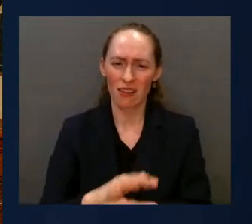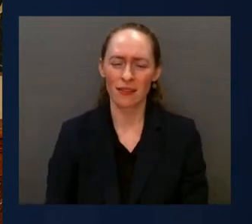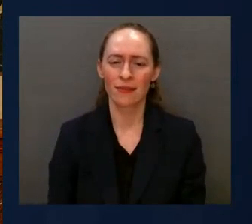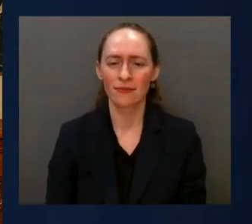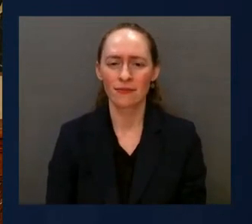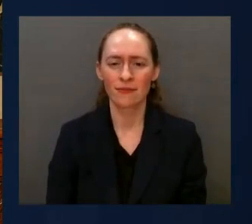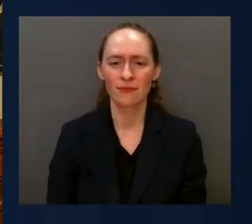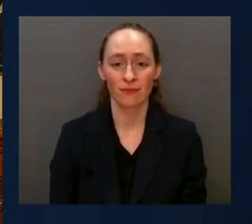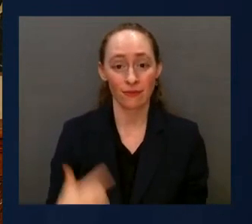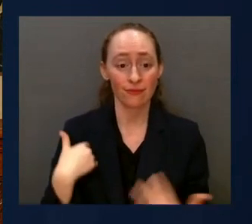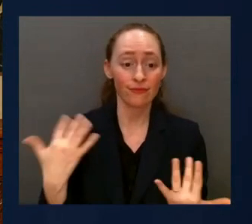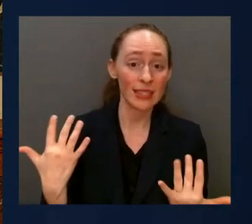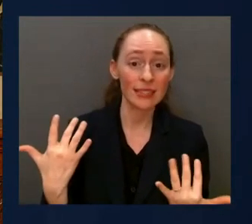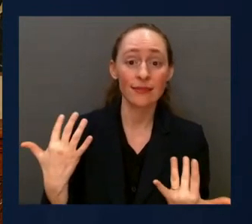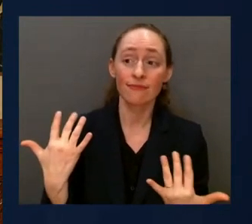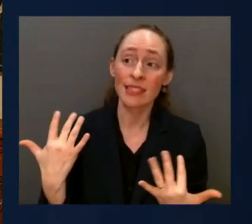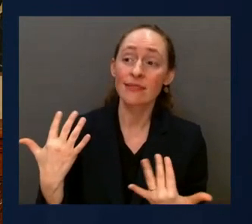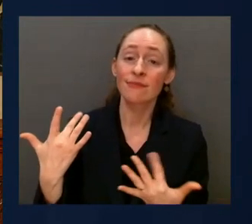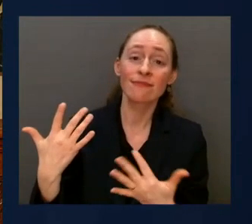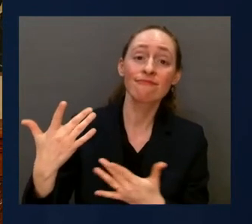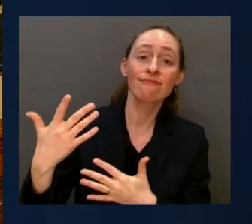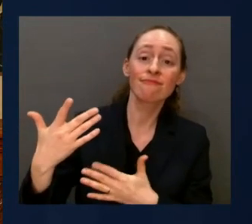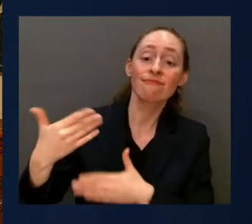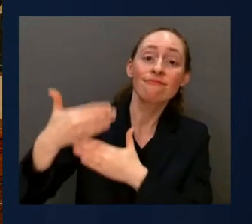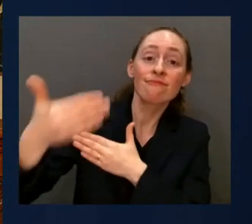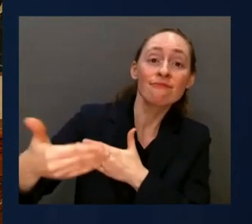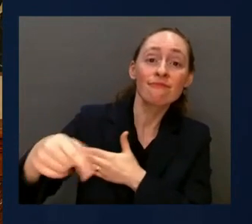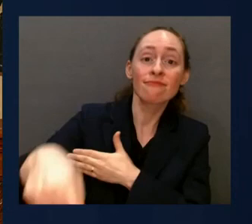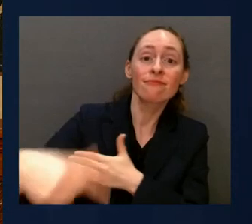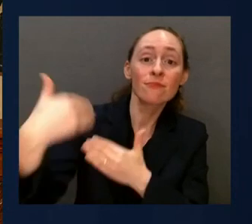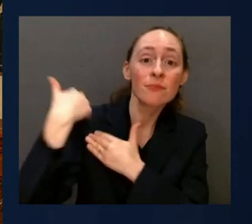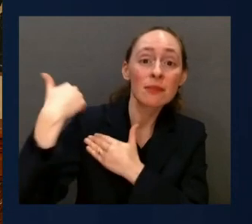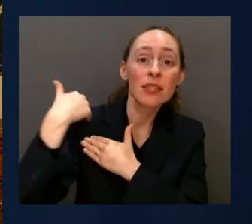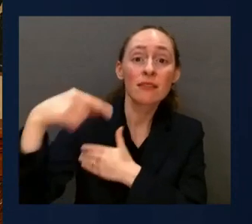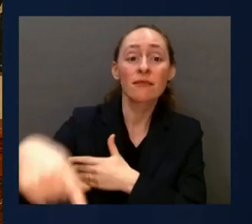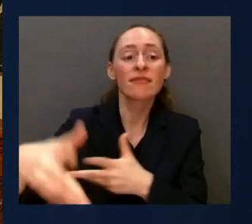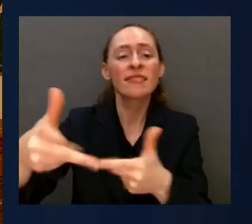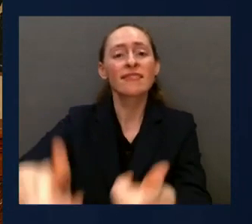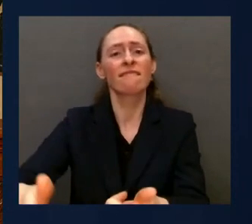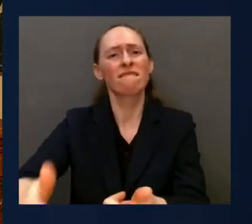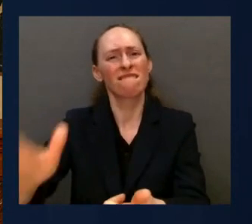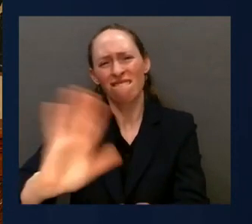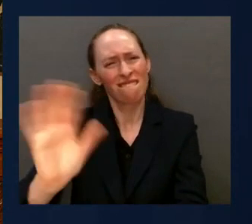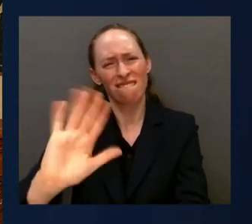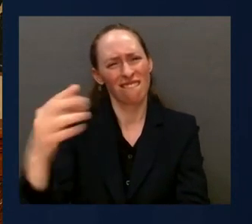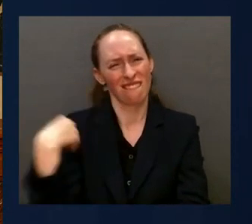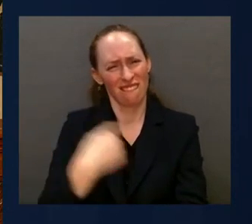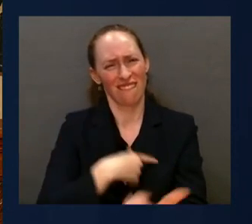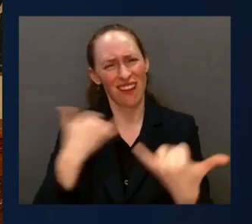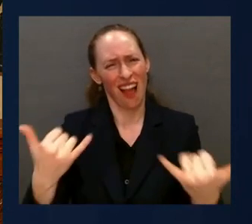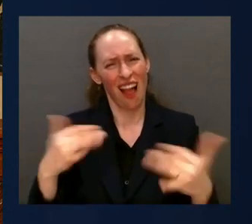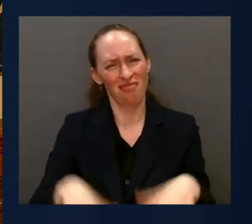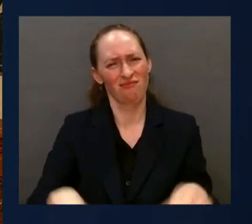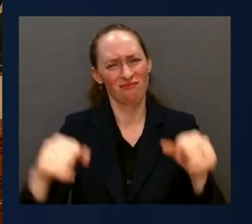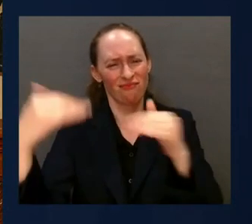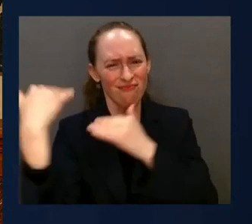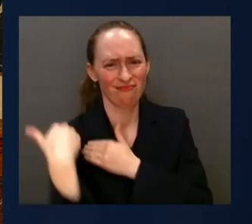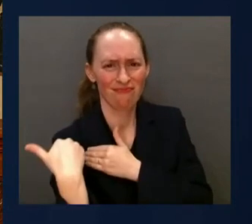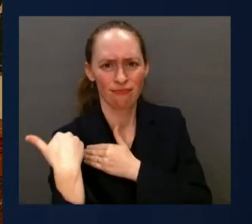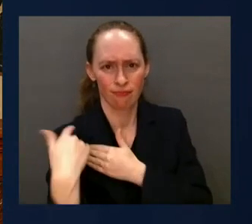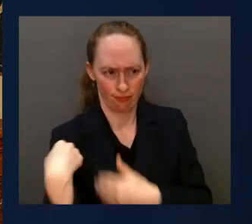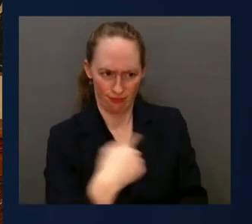of how America at last is stepping up to the challenge. We're still going to need oil and gas for a